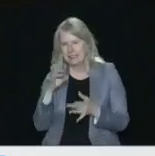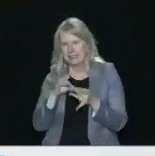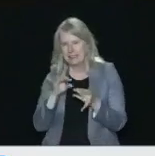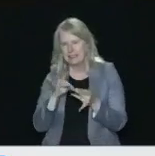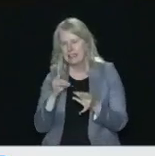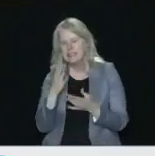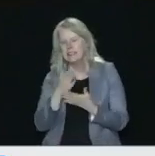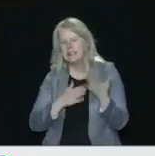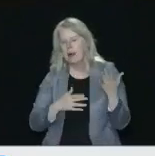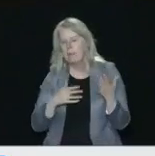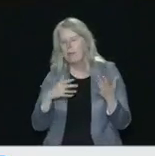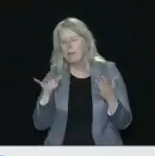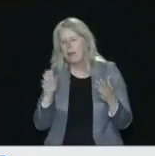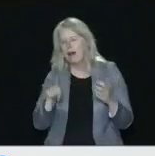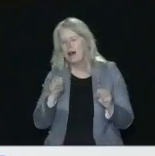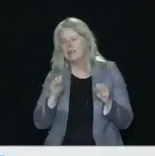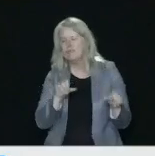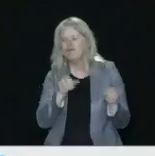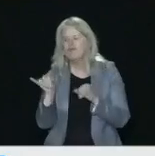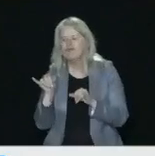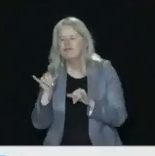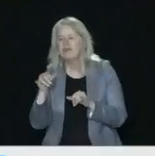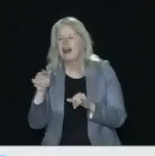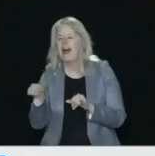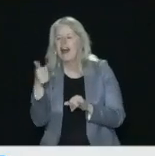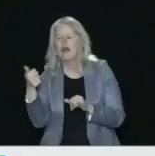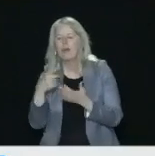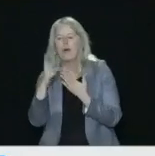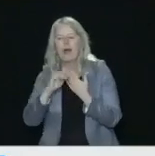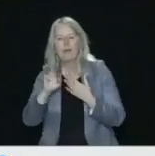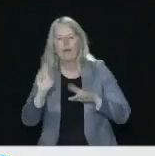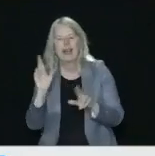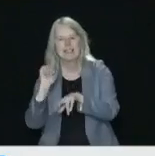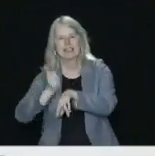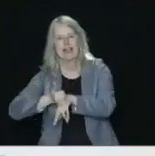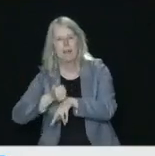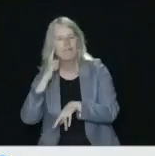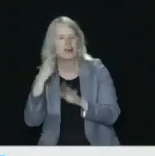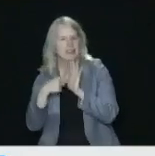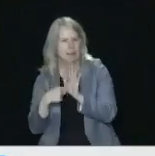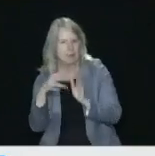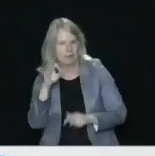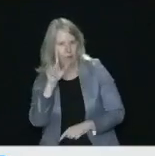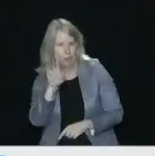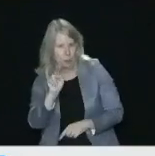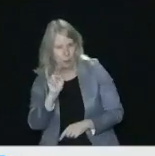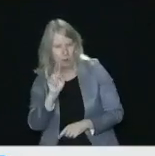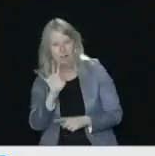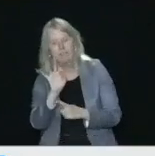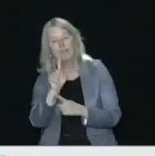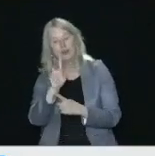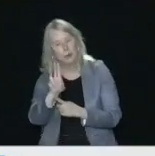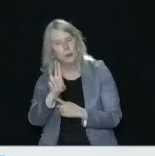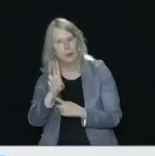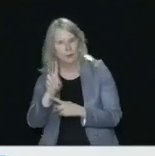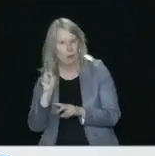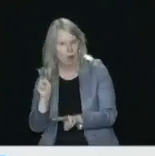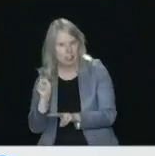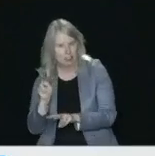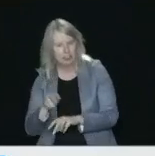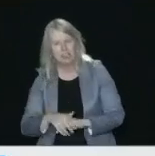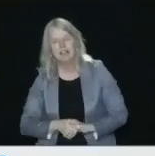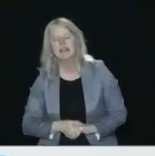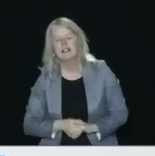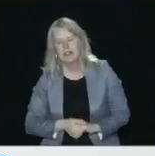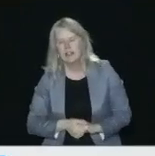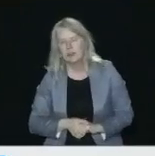higher risk for catching COVID, perhaps, but also for more severe illness, should they catch it. So Canadians, we're all here to support